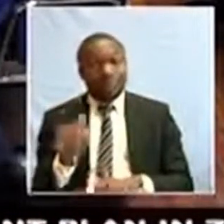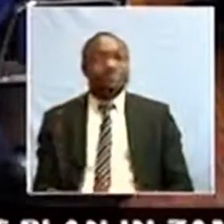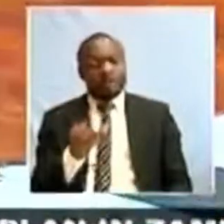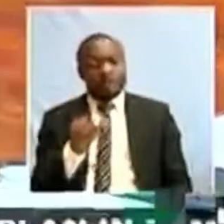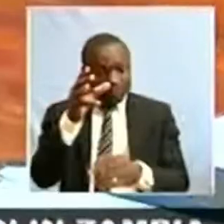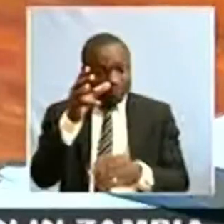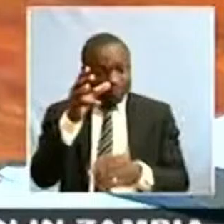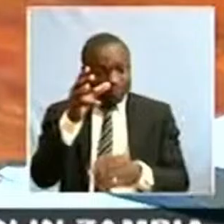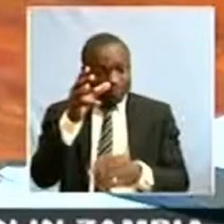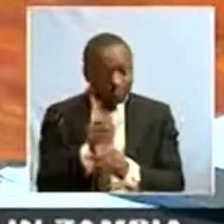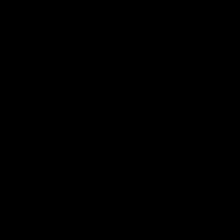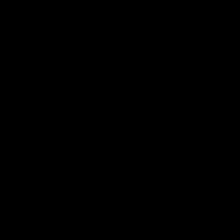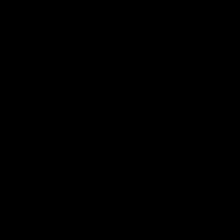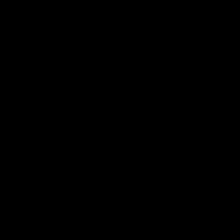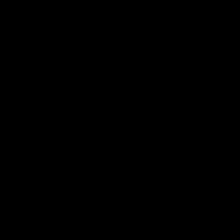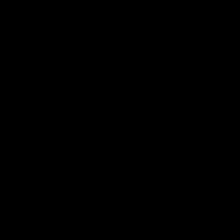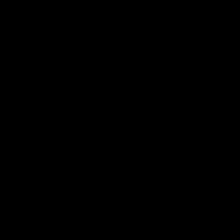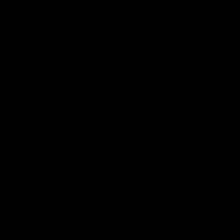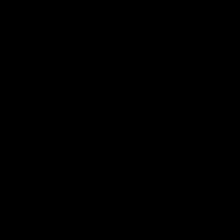you receiving from, is it?